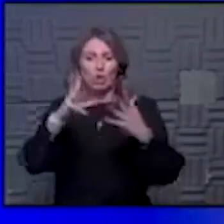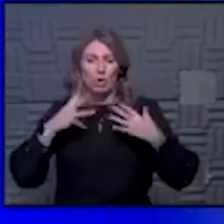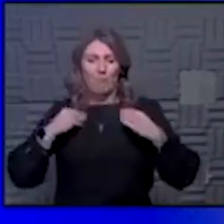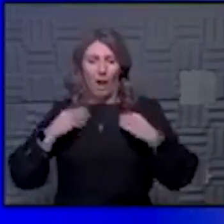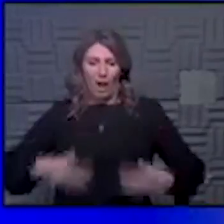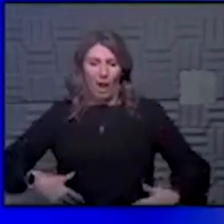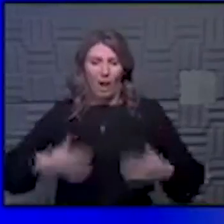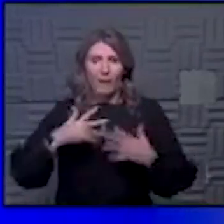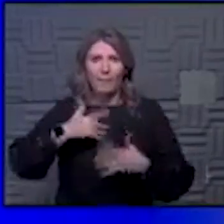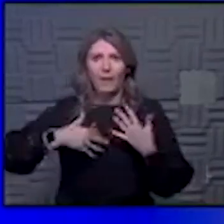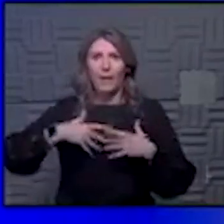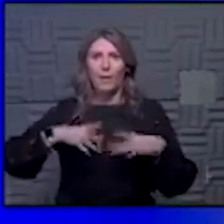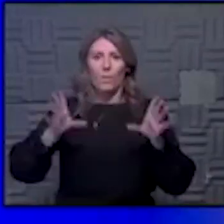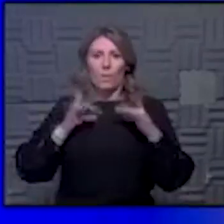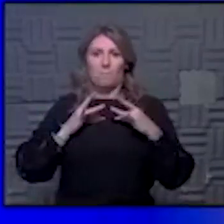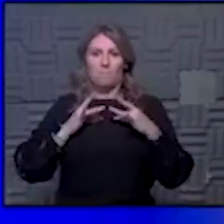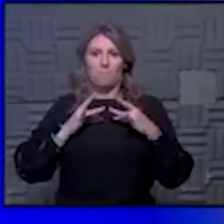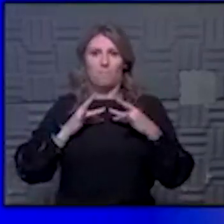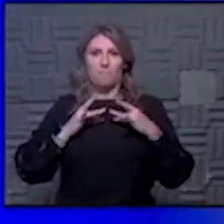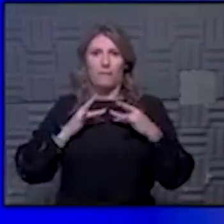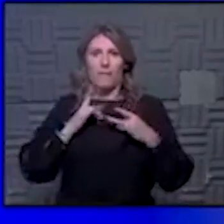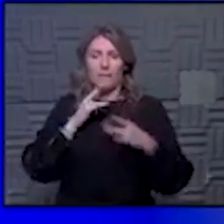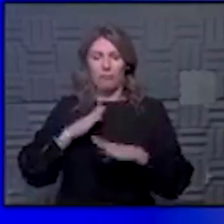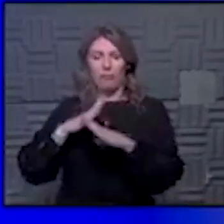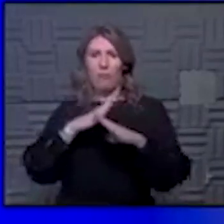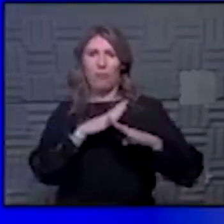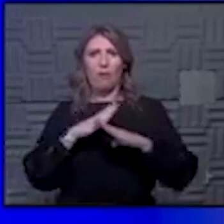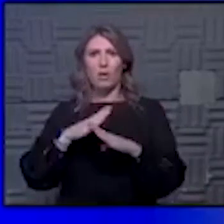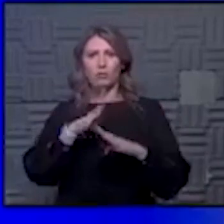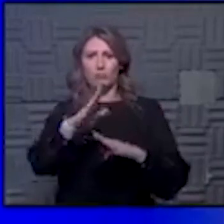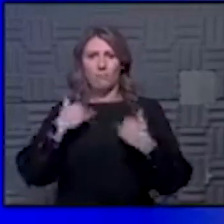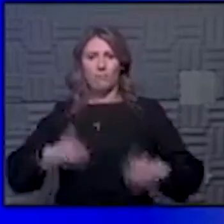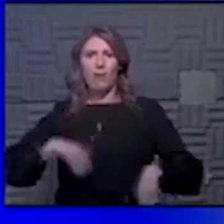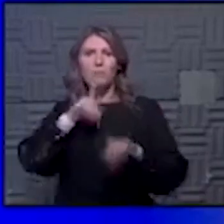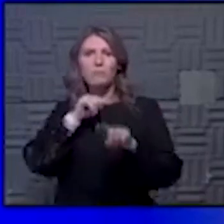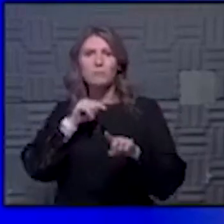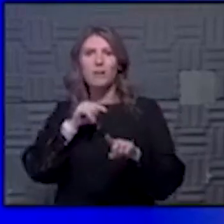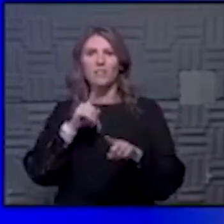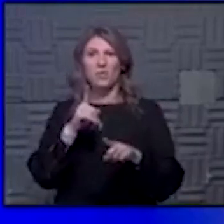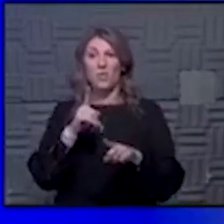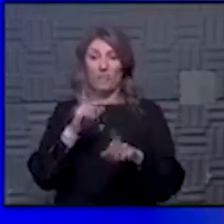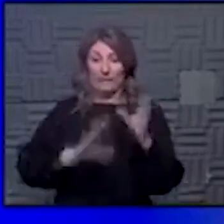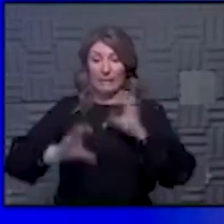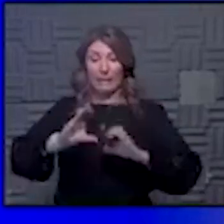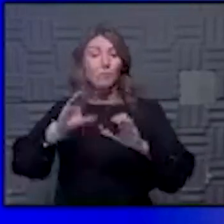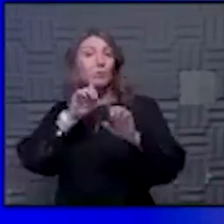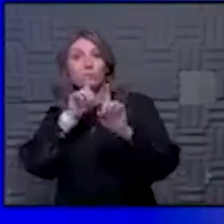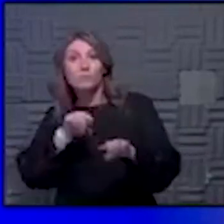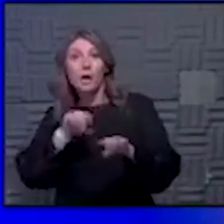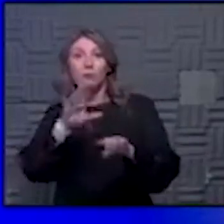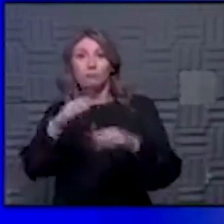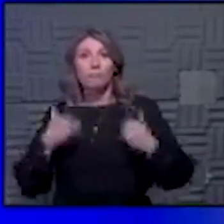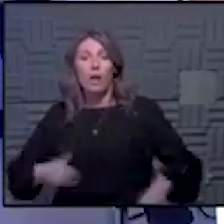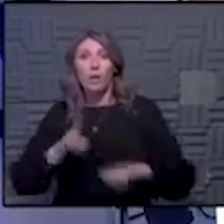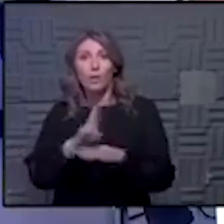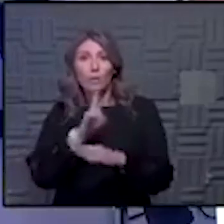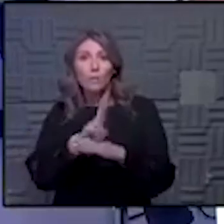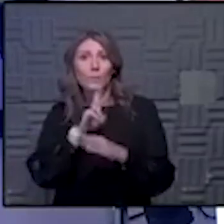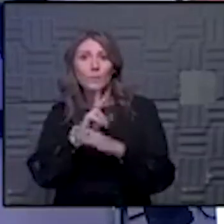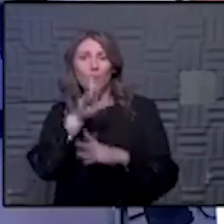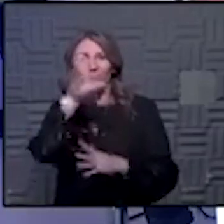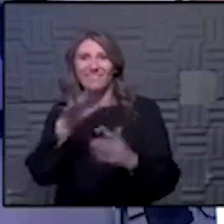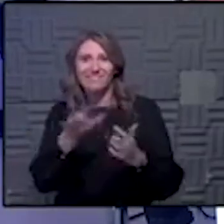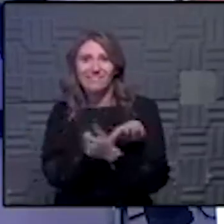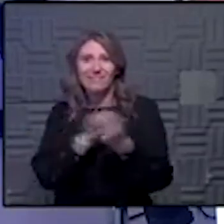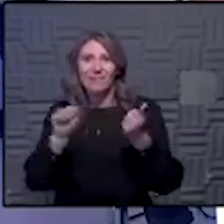it reduces basically your interferon response, which is one of the chemicals that your body uses to help fight viruses. And the masking, just